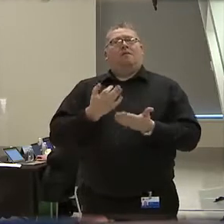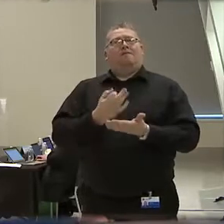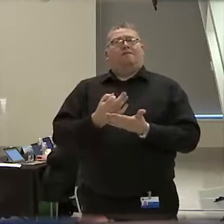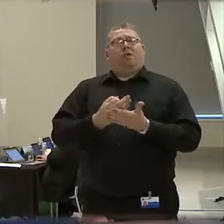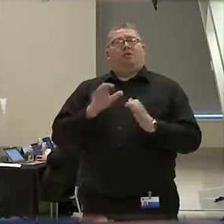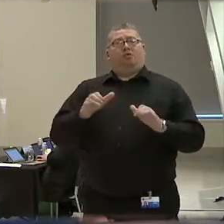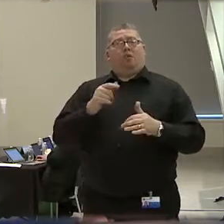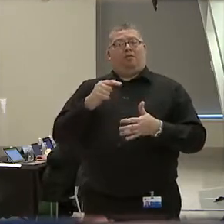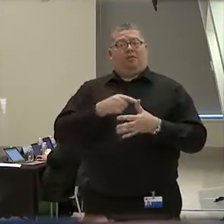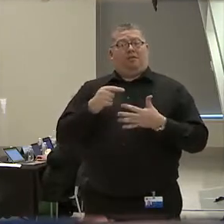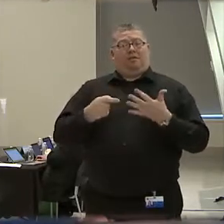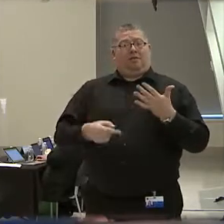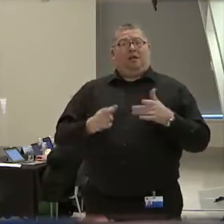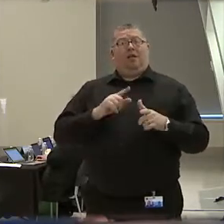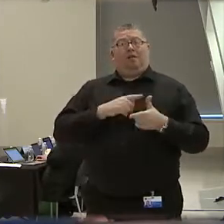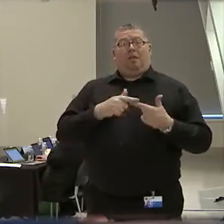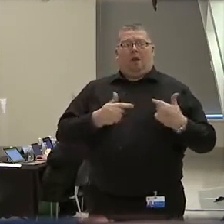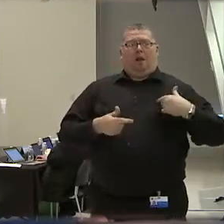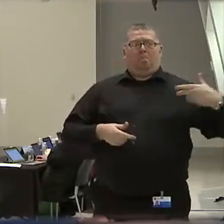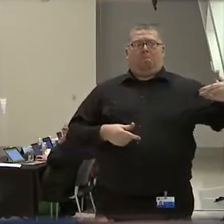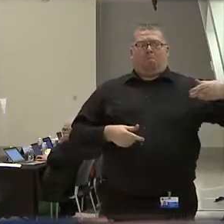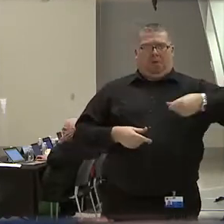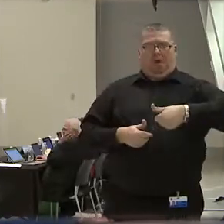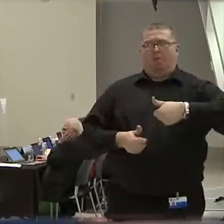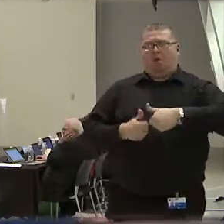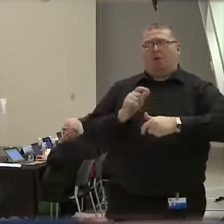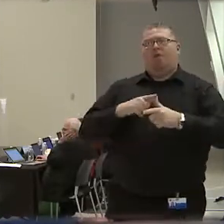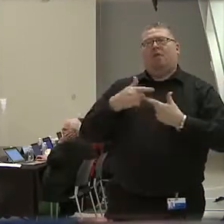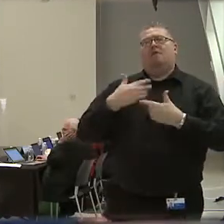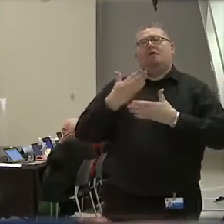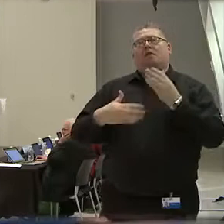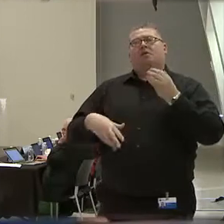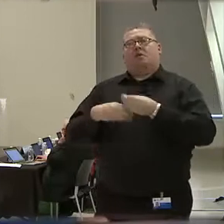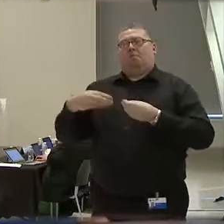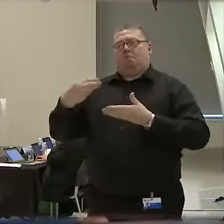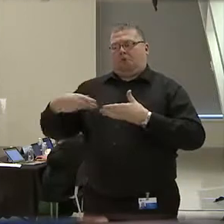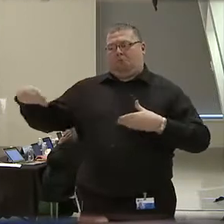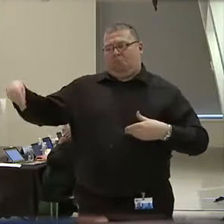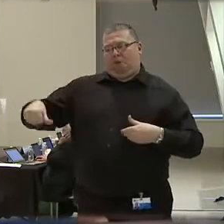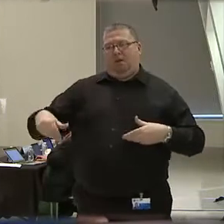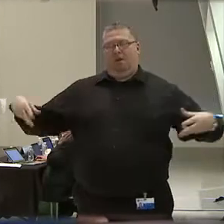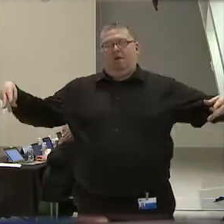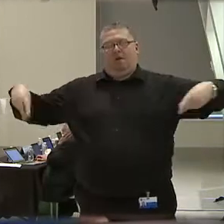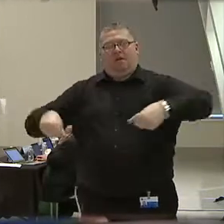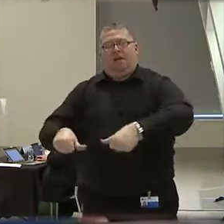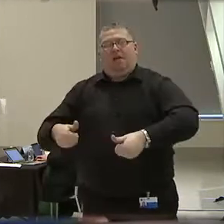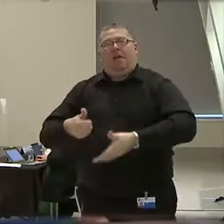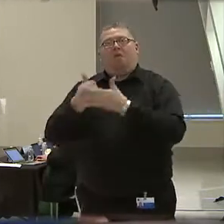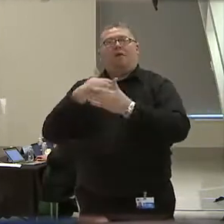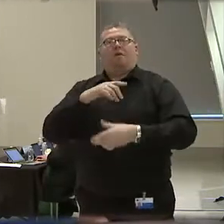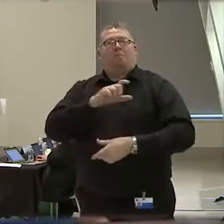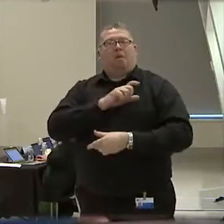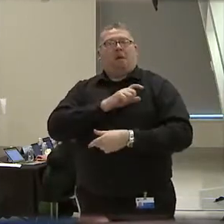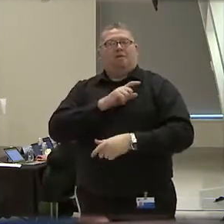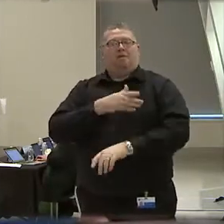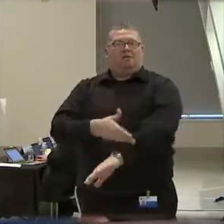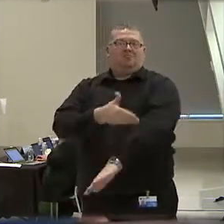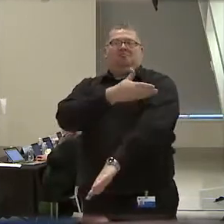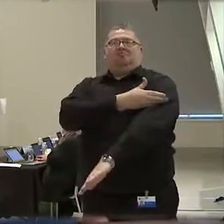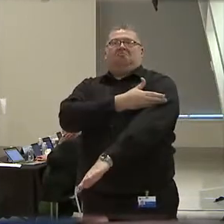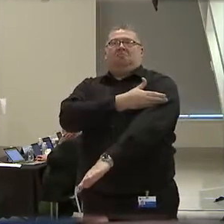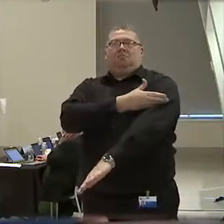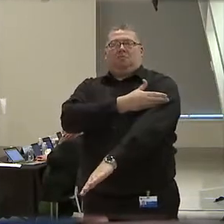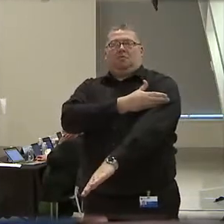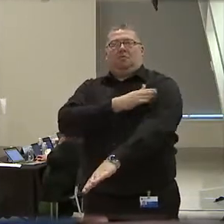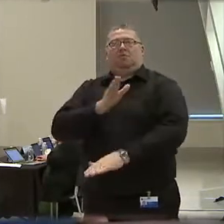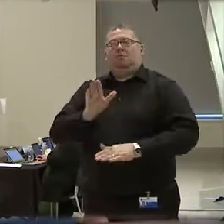do this, and I fund most of it, but we get some small additional funding to give the police officers what we call an upgrade, which is